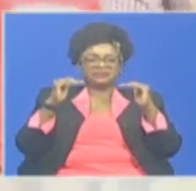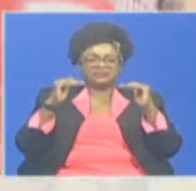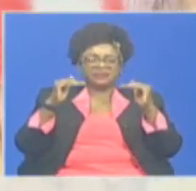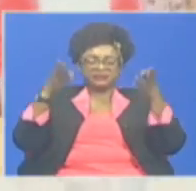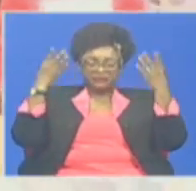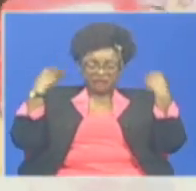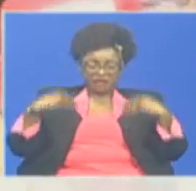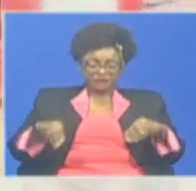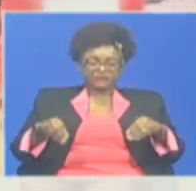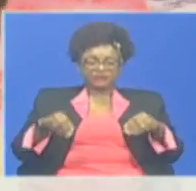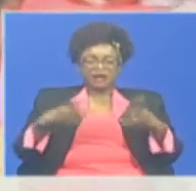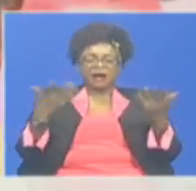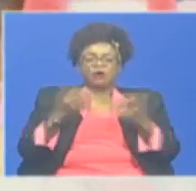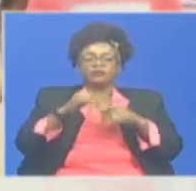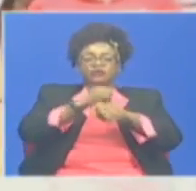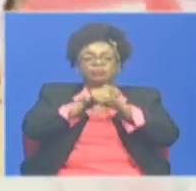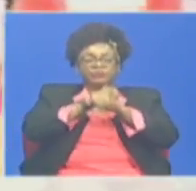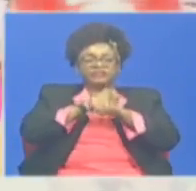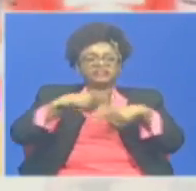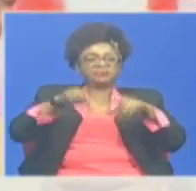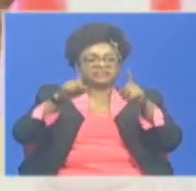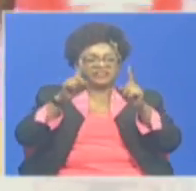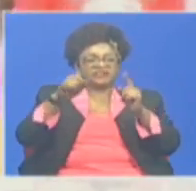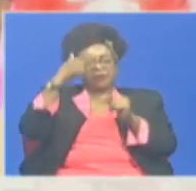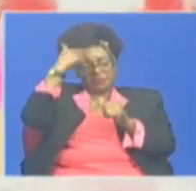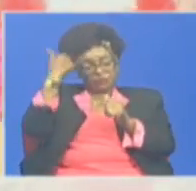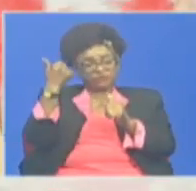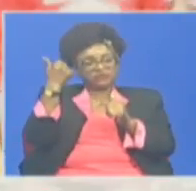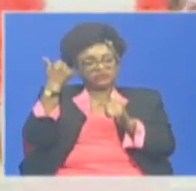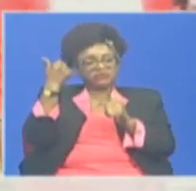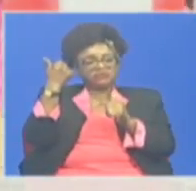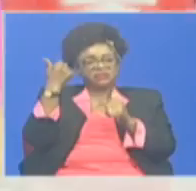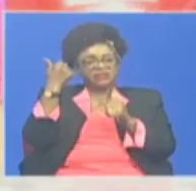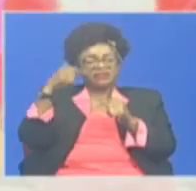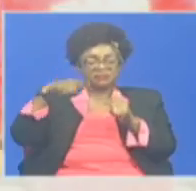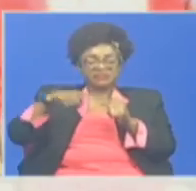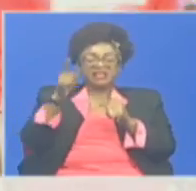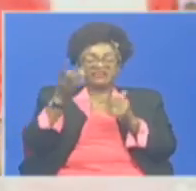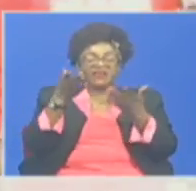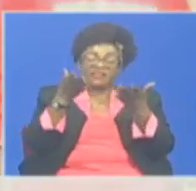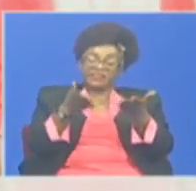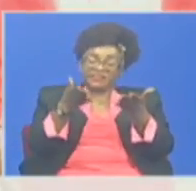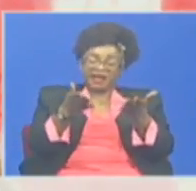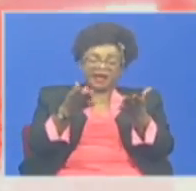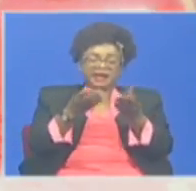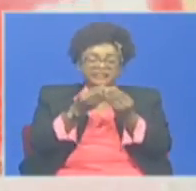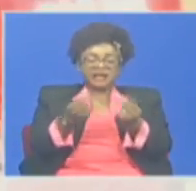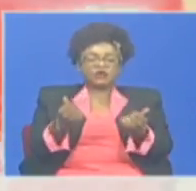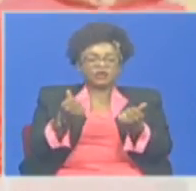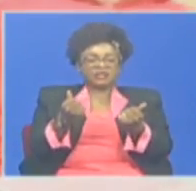gadgets of which they should protect themselves, because with them they are in the first line in handling